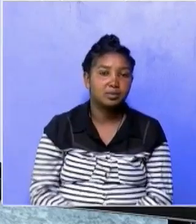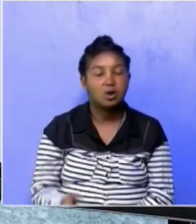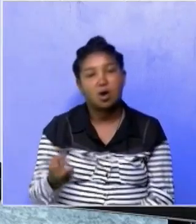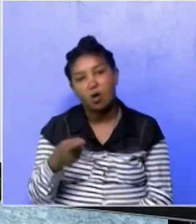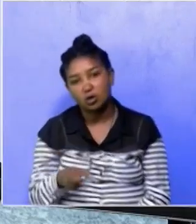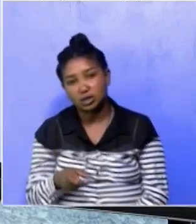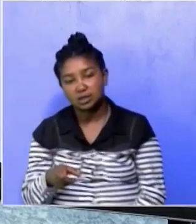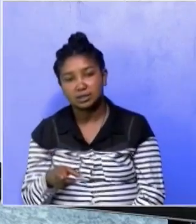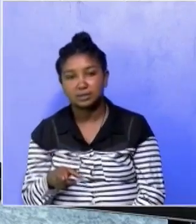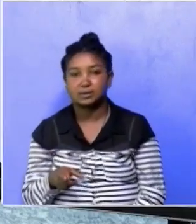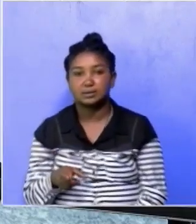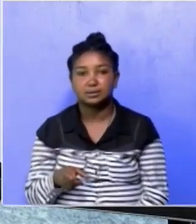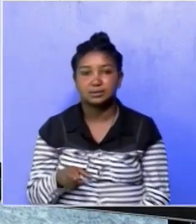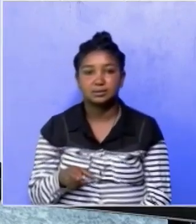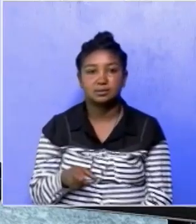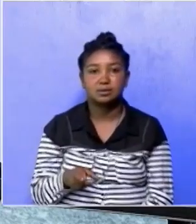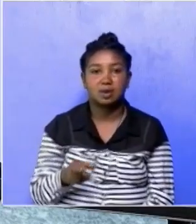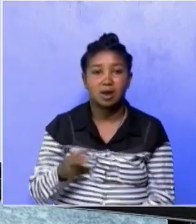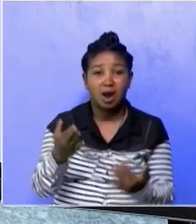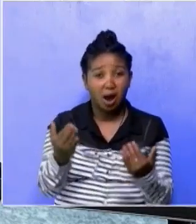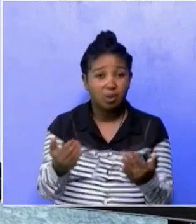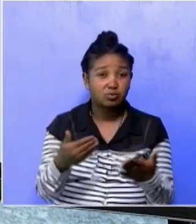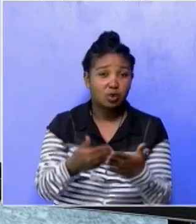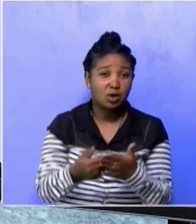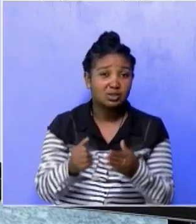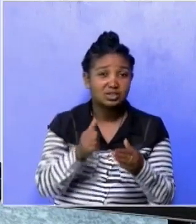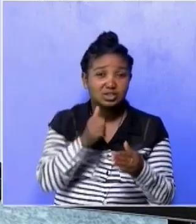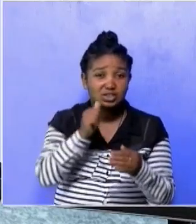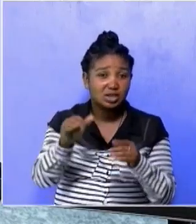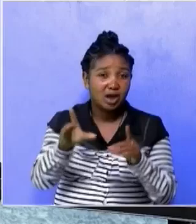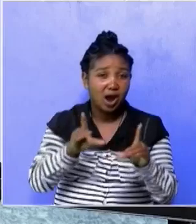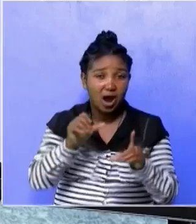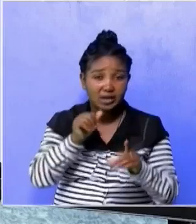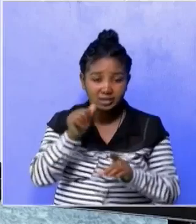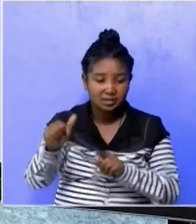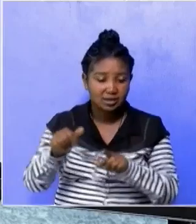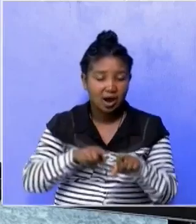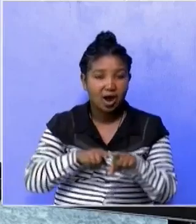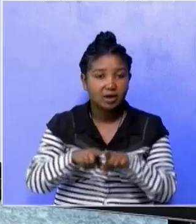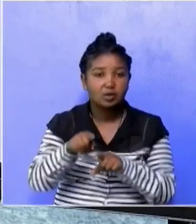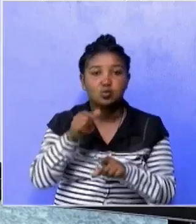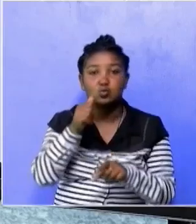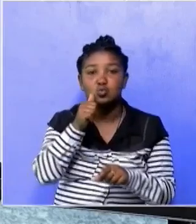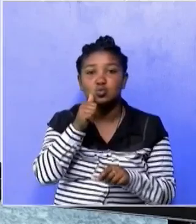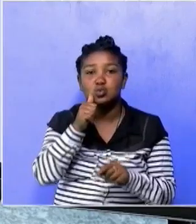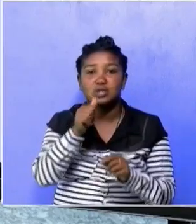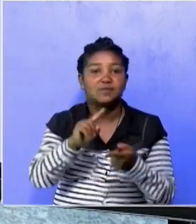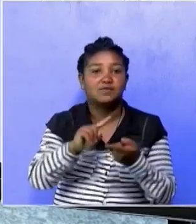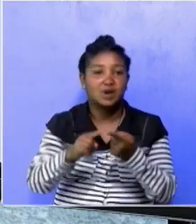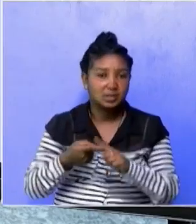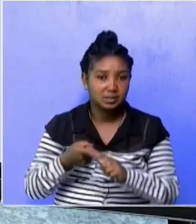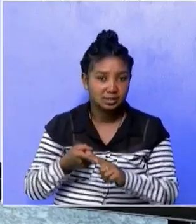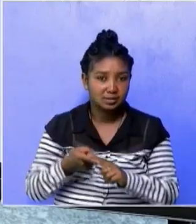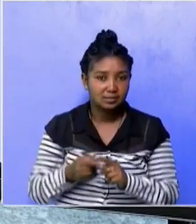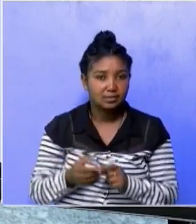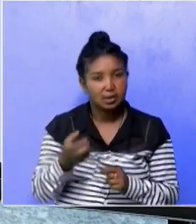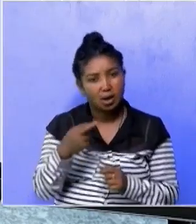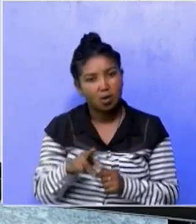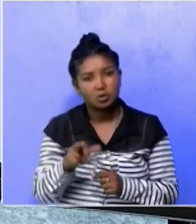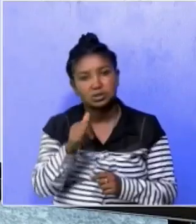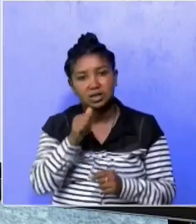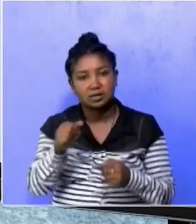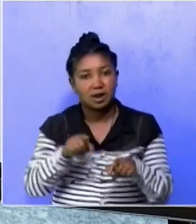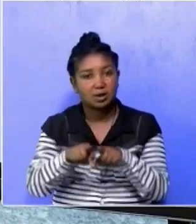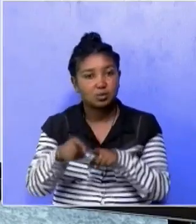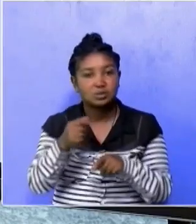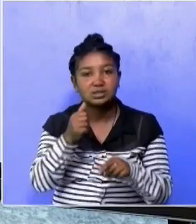Or up to now she hadn't agreed with her friend is possible. Or she has